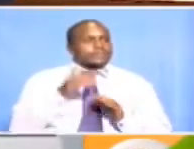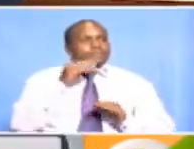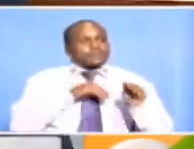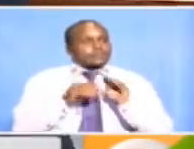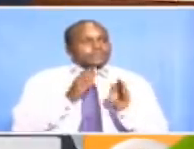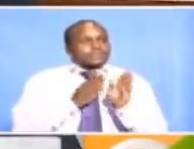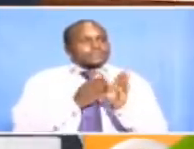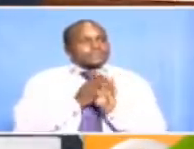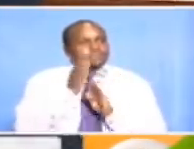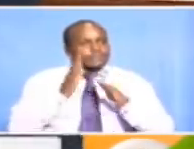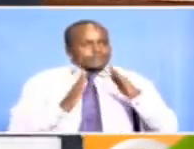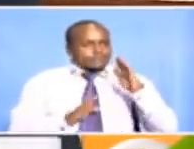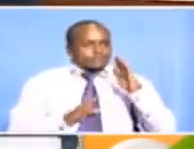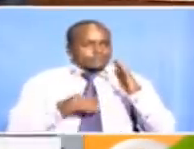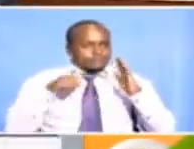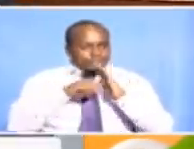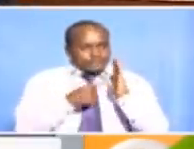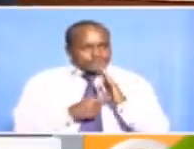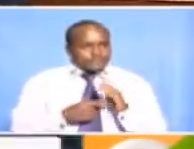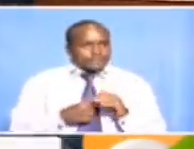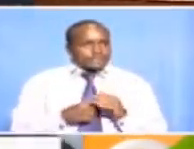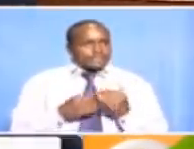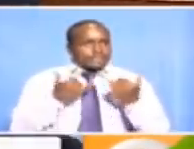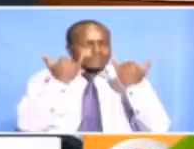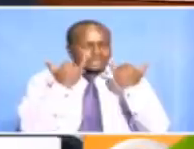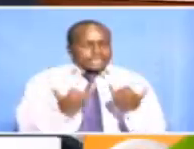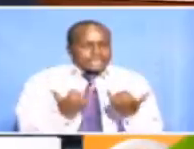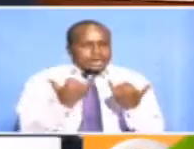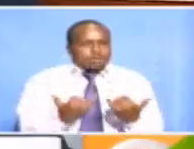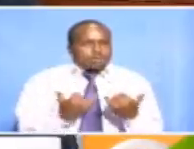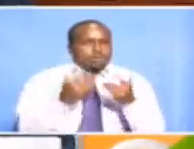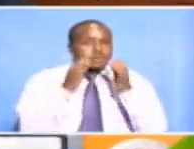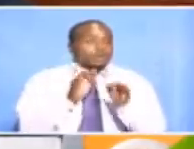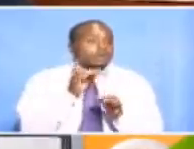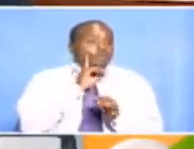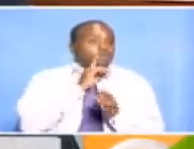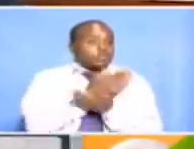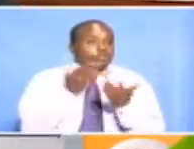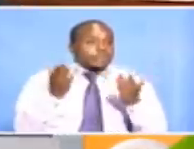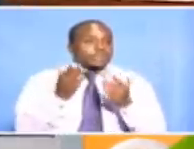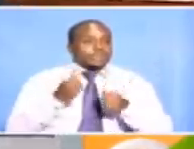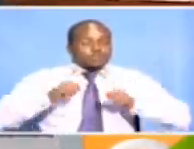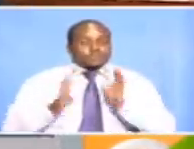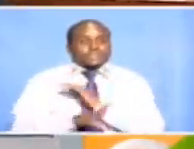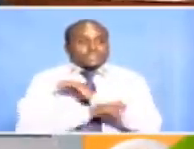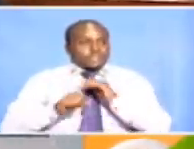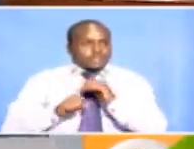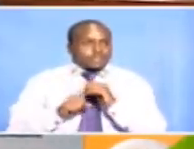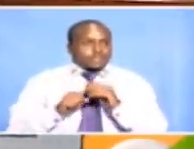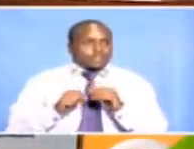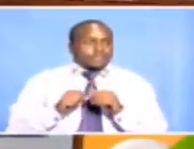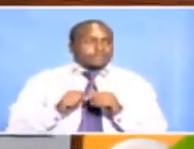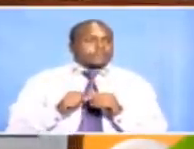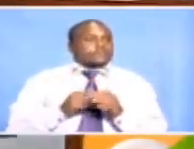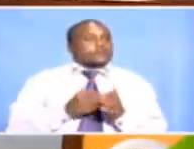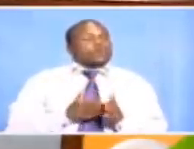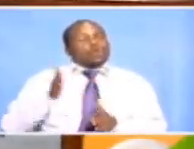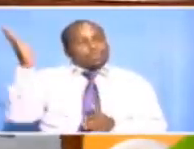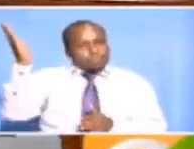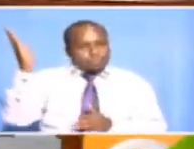hindering development in Nairobi. Even right now, Jeff, if tomorrow any officer steals, she or he will go